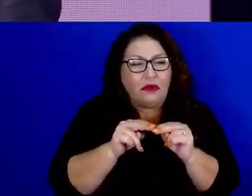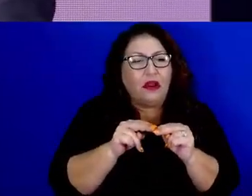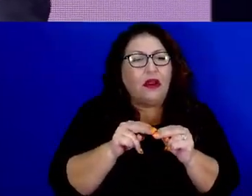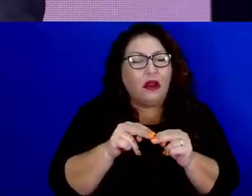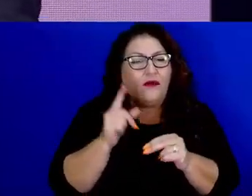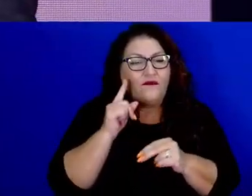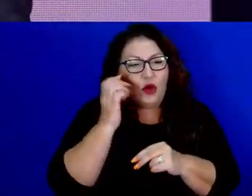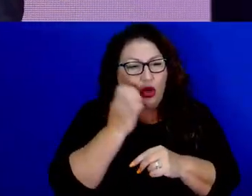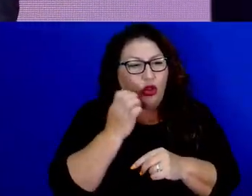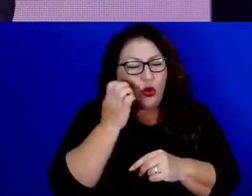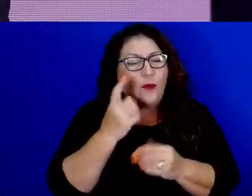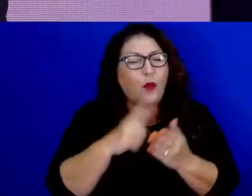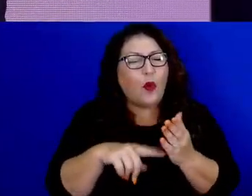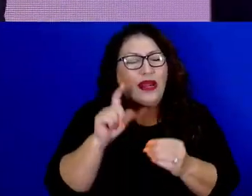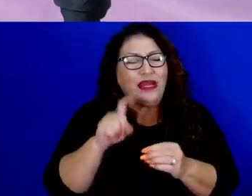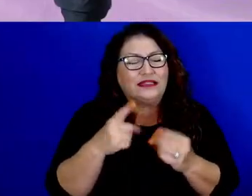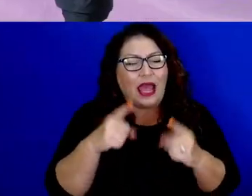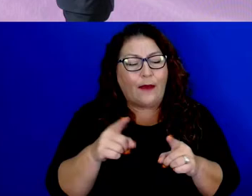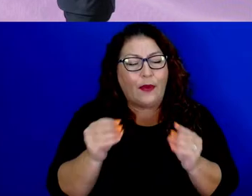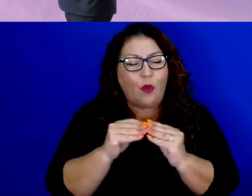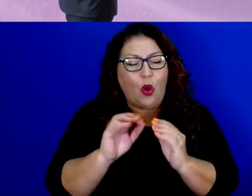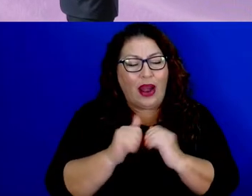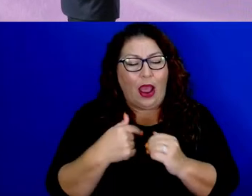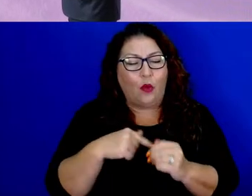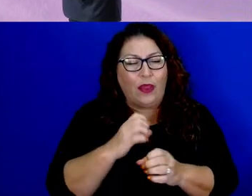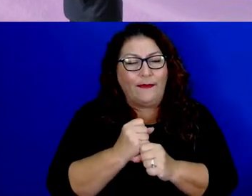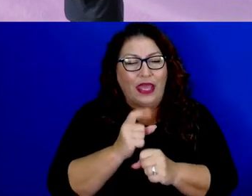more and how do we make sure we recover better?